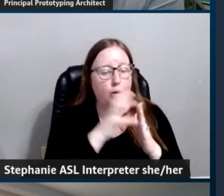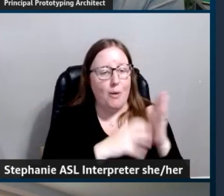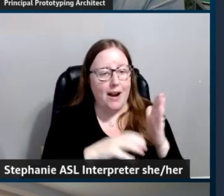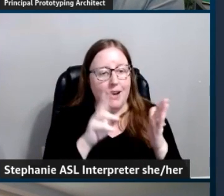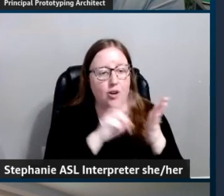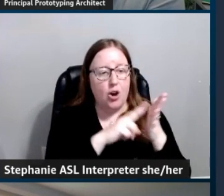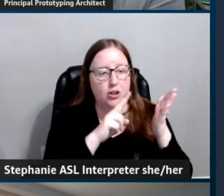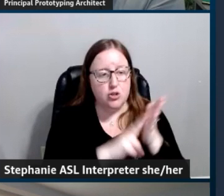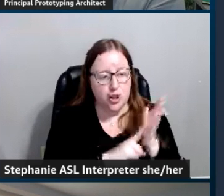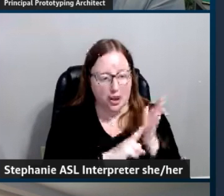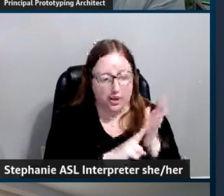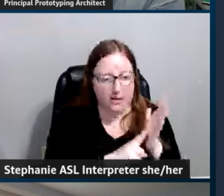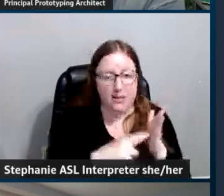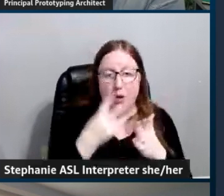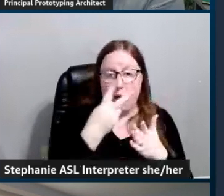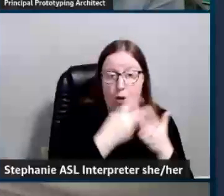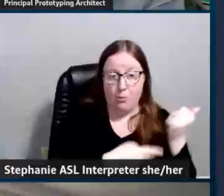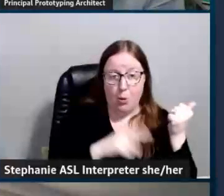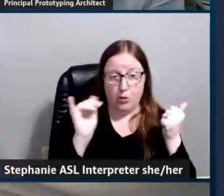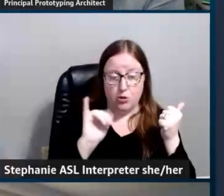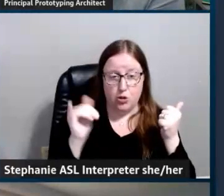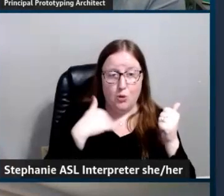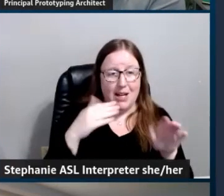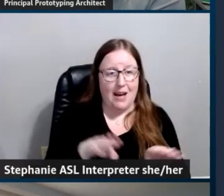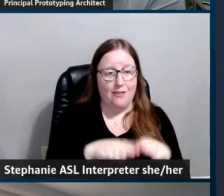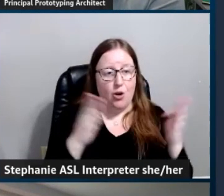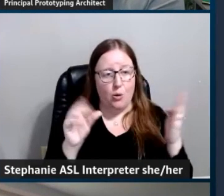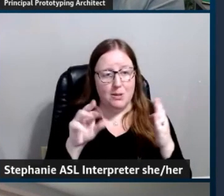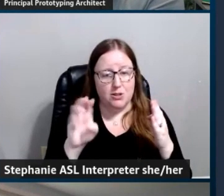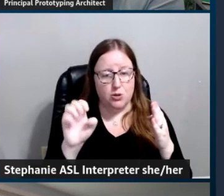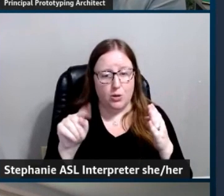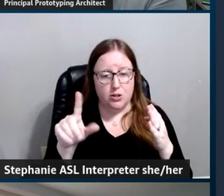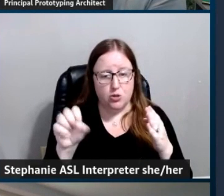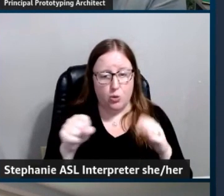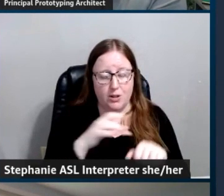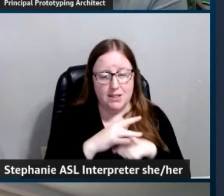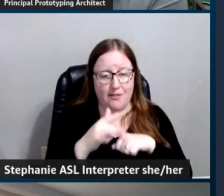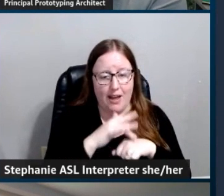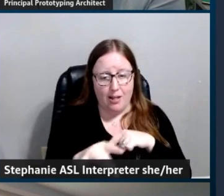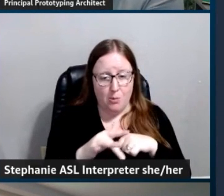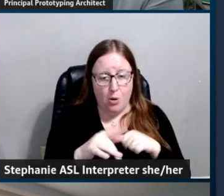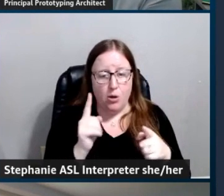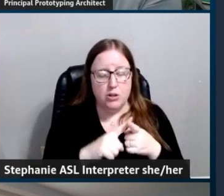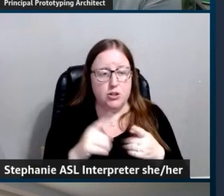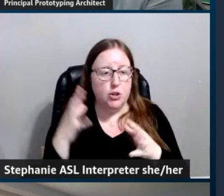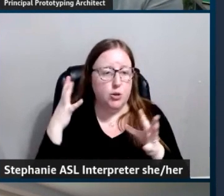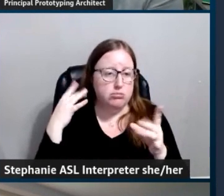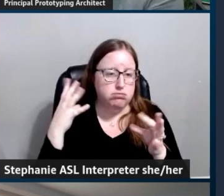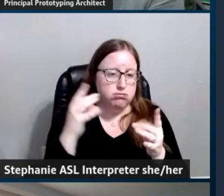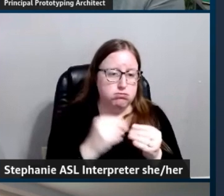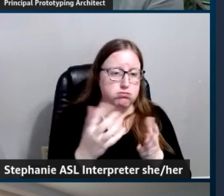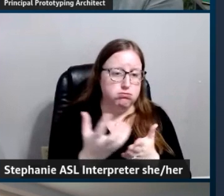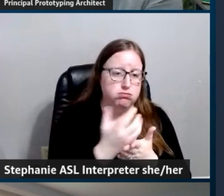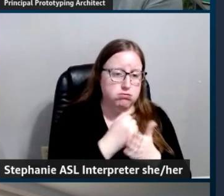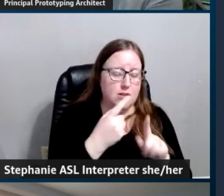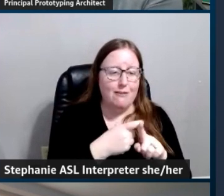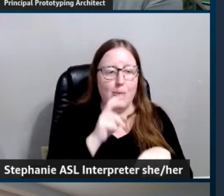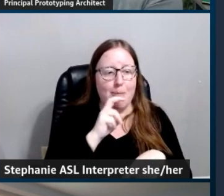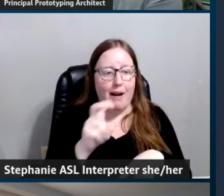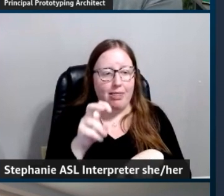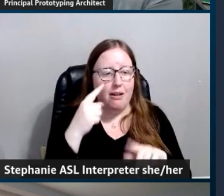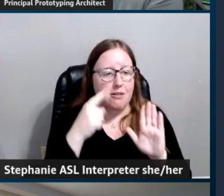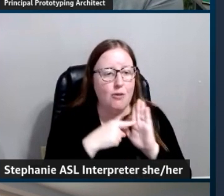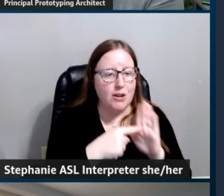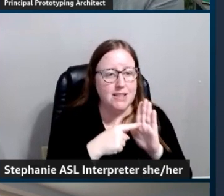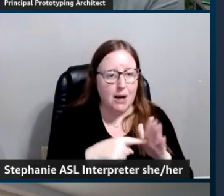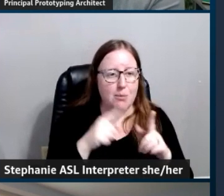luckily, both of them have open source tools available to sort of transpile from Python, for instance, over